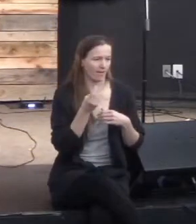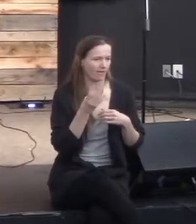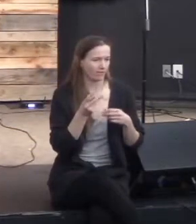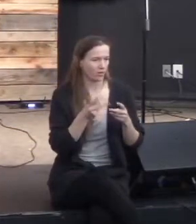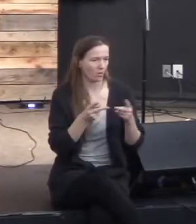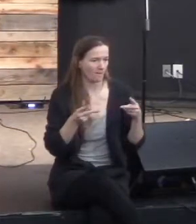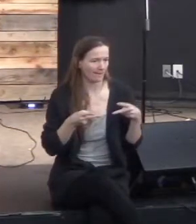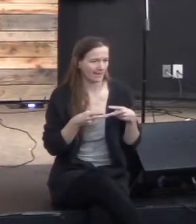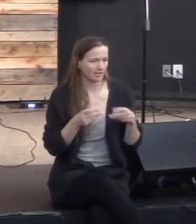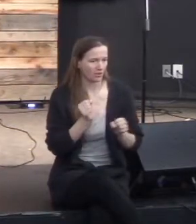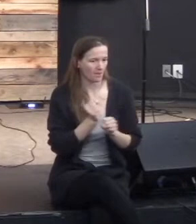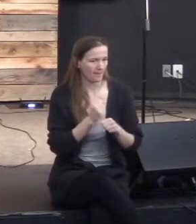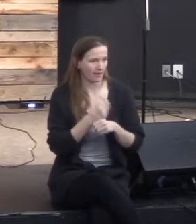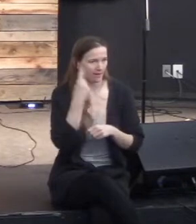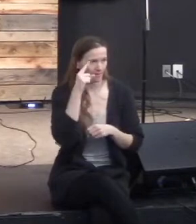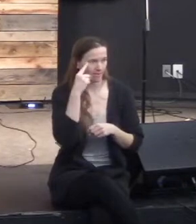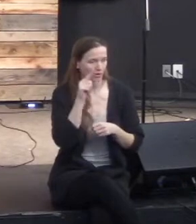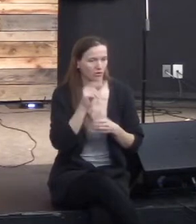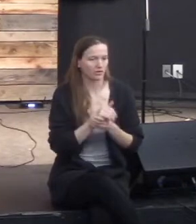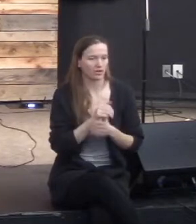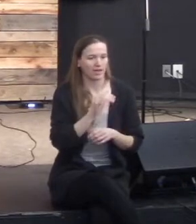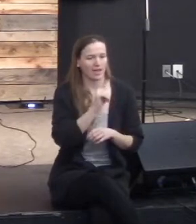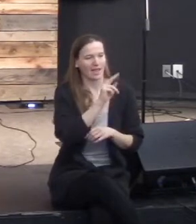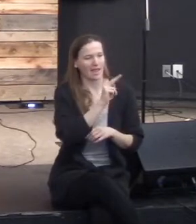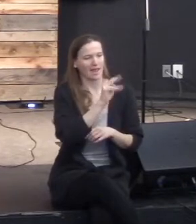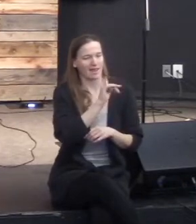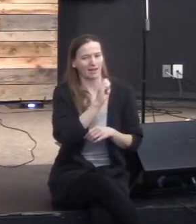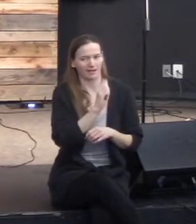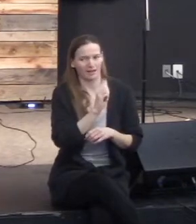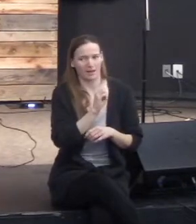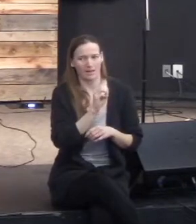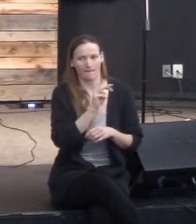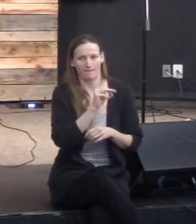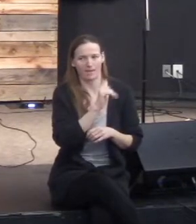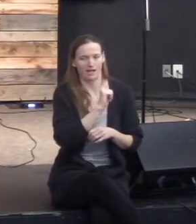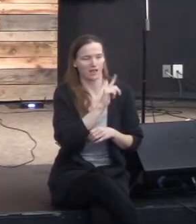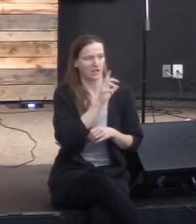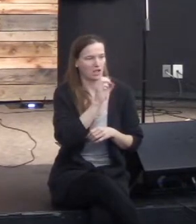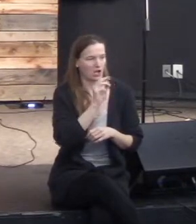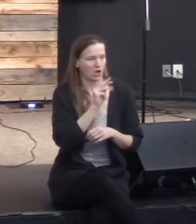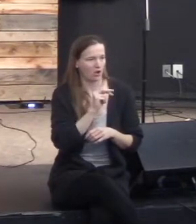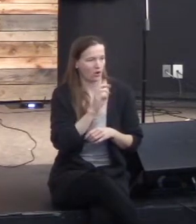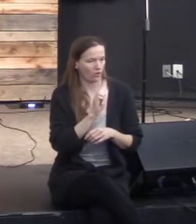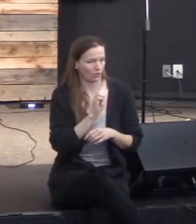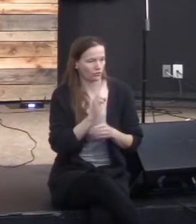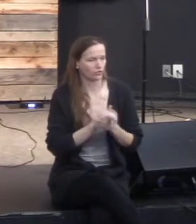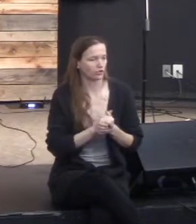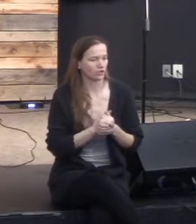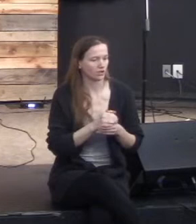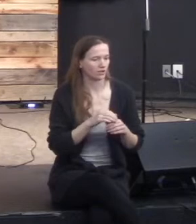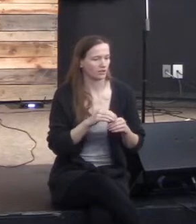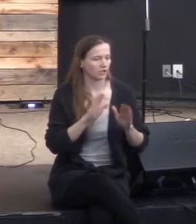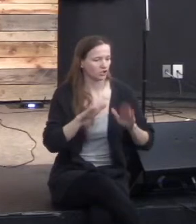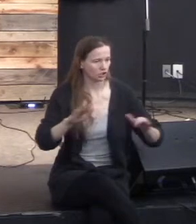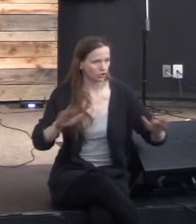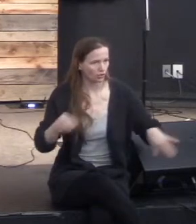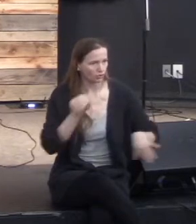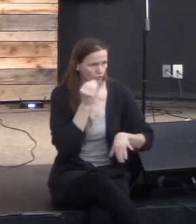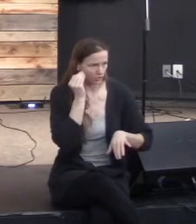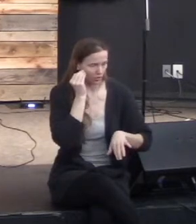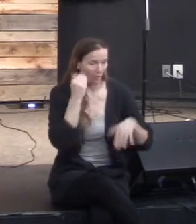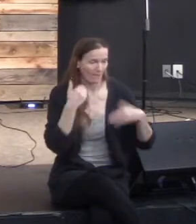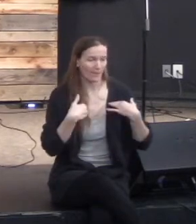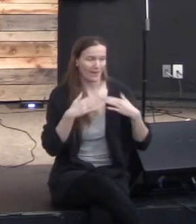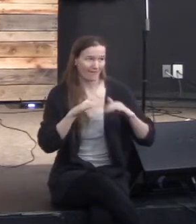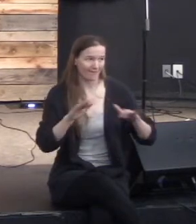Annie Malone Children's Home. Maybe some of you guys have heard of these places, but they have kids who need blankets. We're going to make